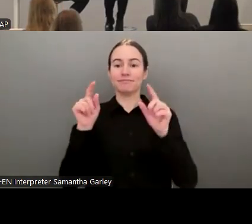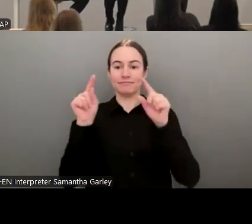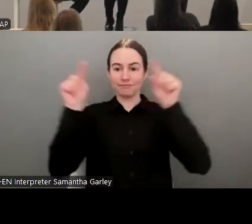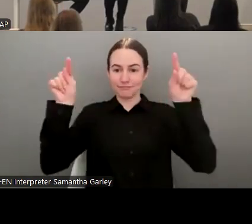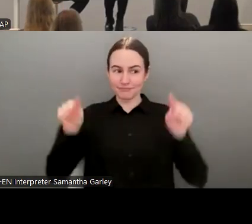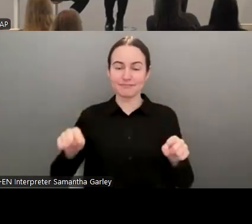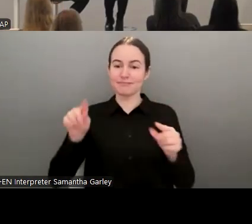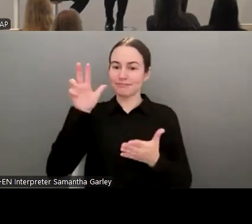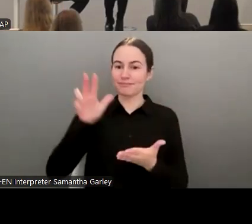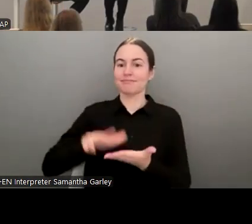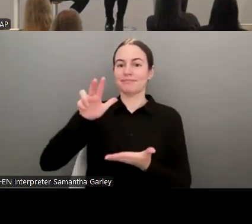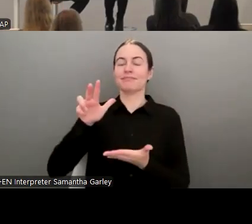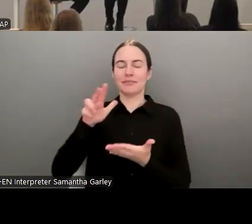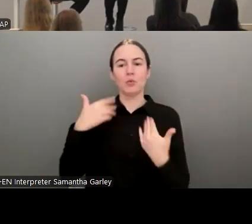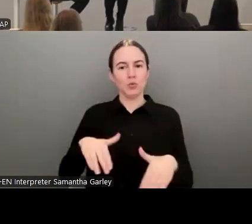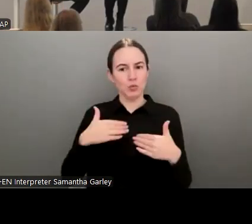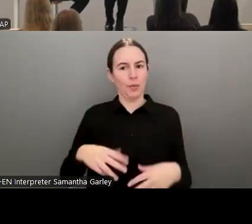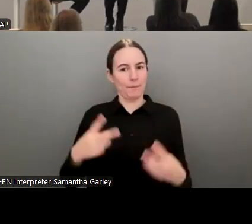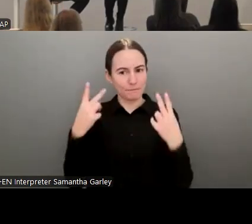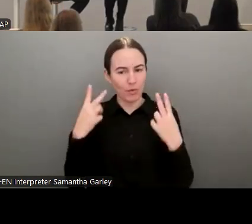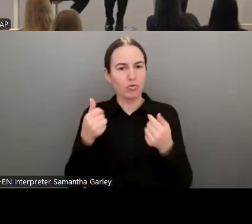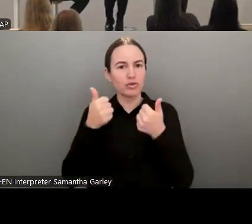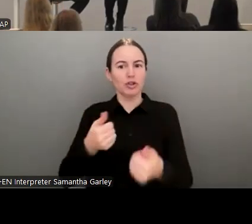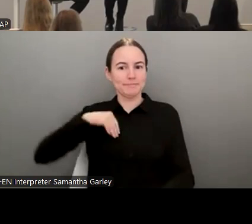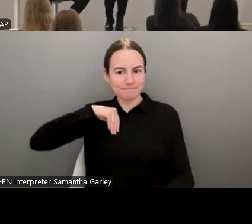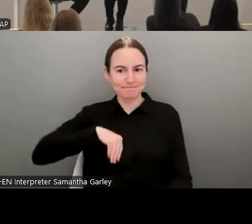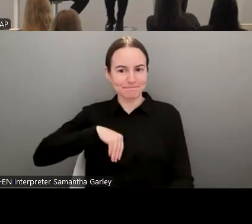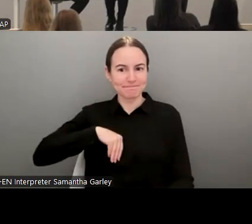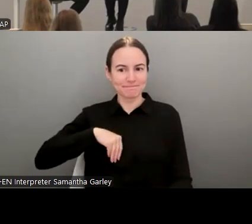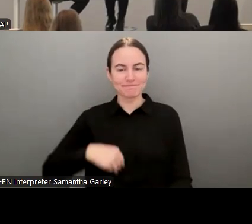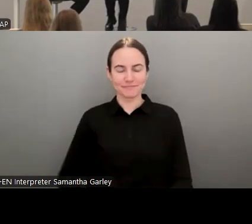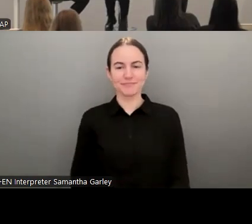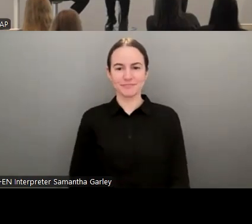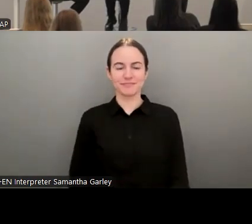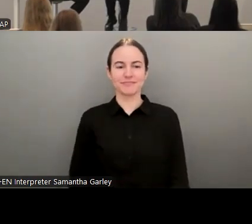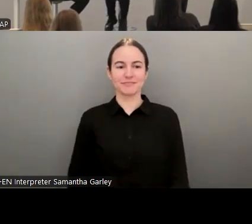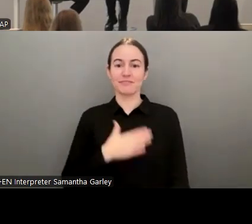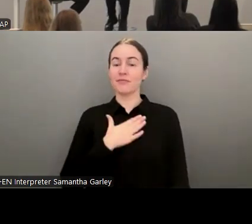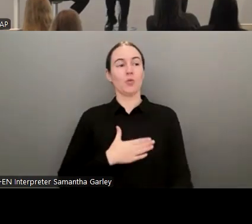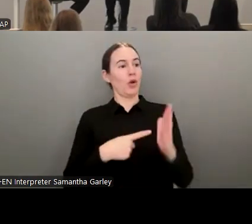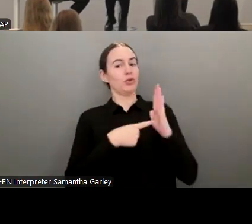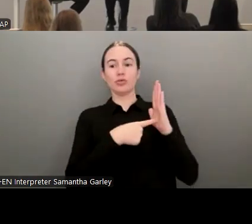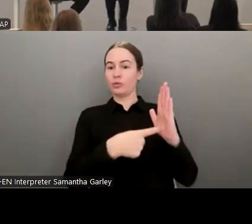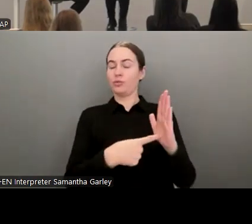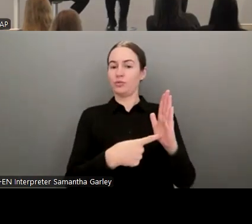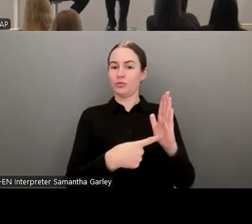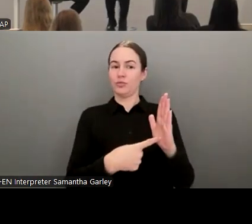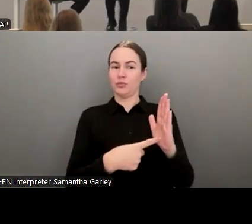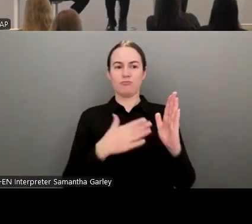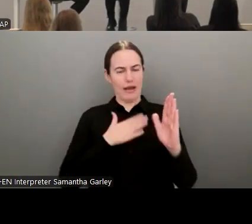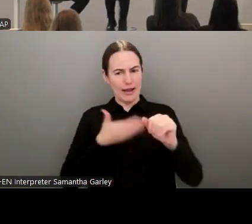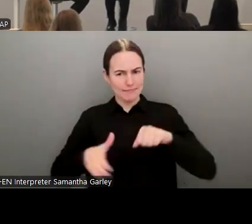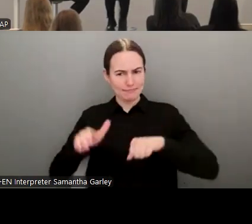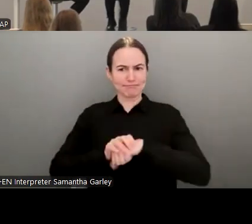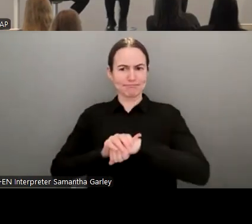a very important benefit also to be able to show your expertise and